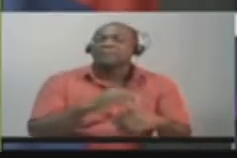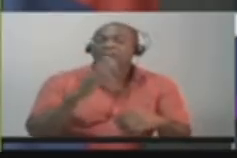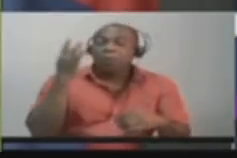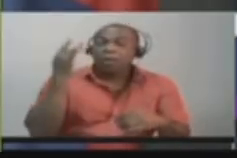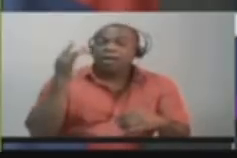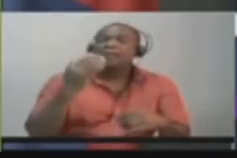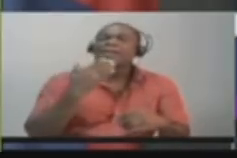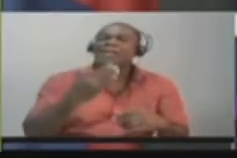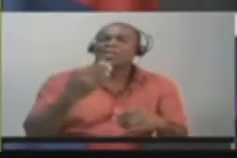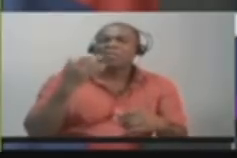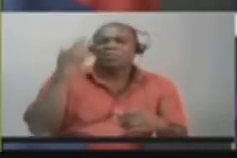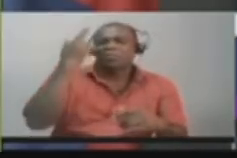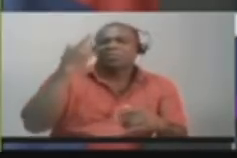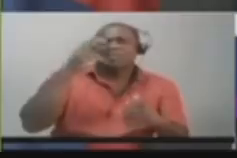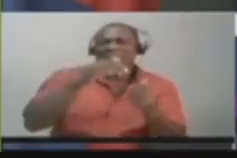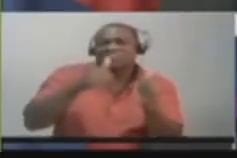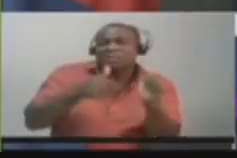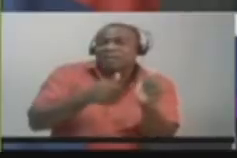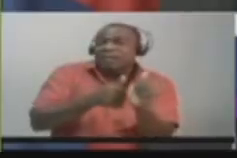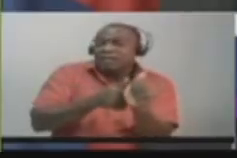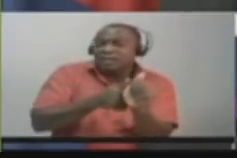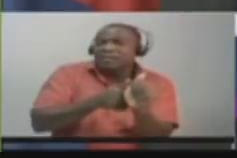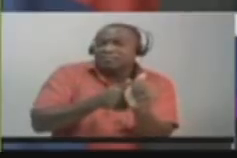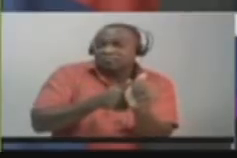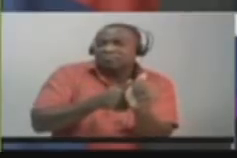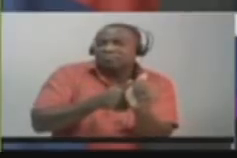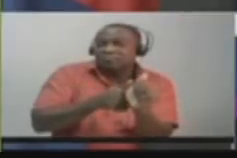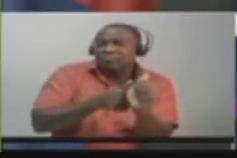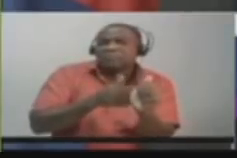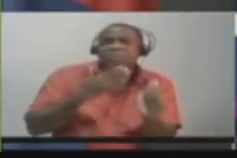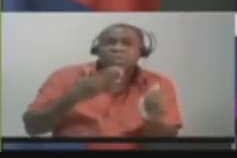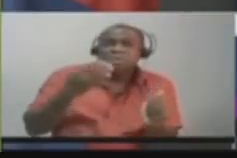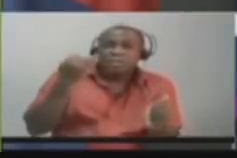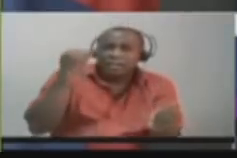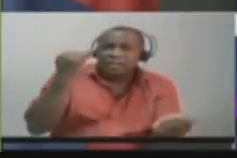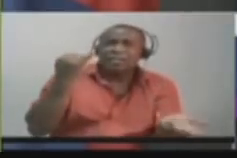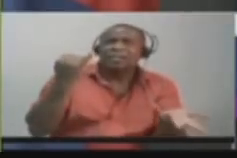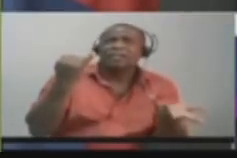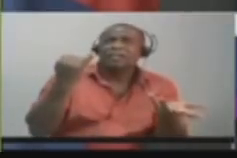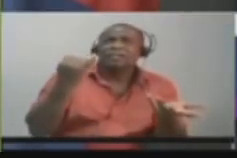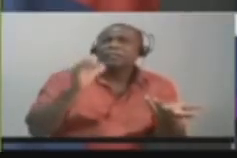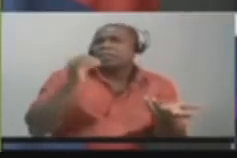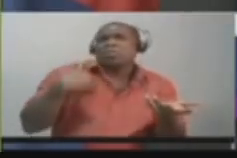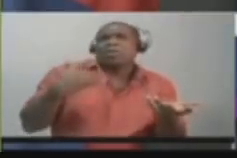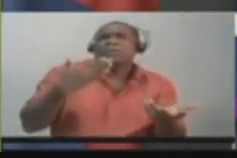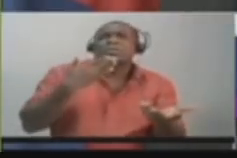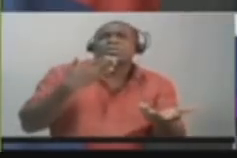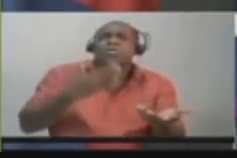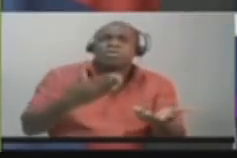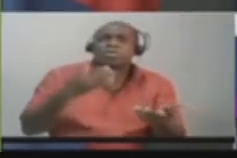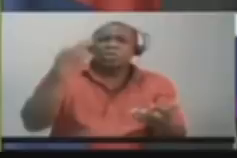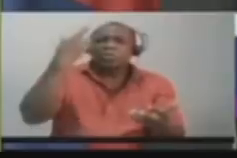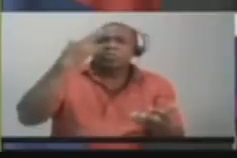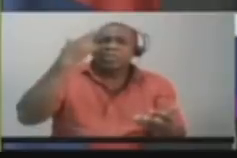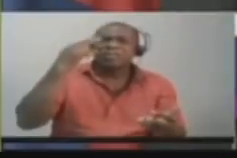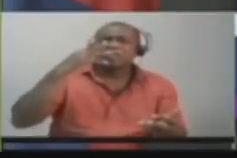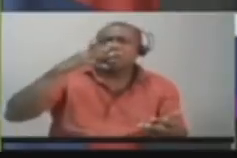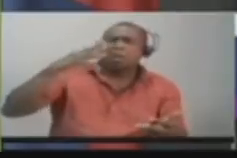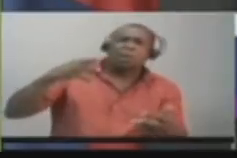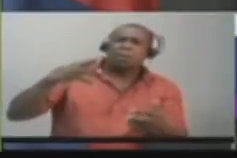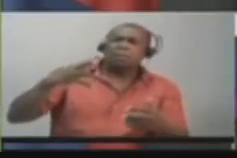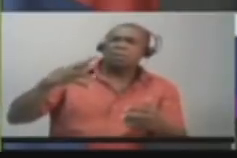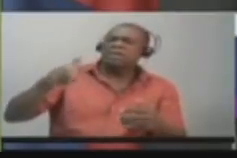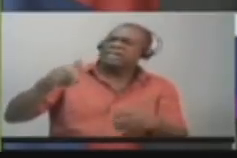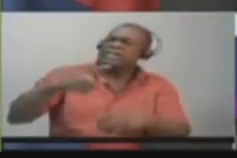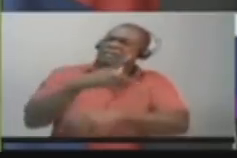no overriding reason to ignore it, except that you want to be in the population of unvaccinated people